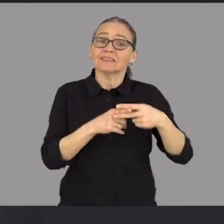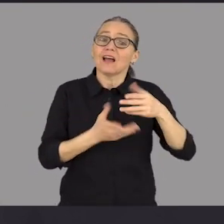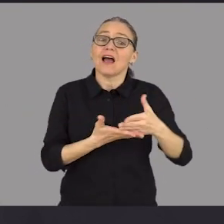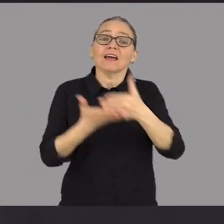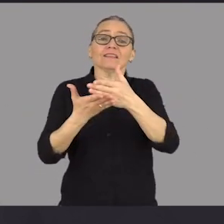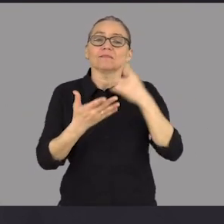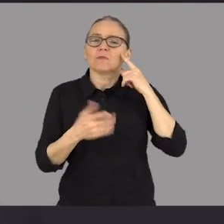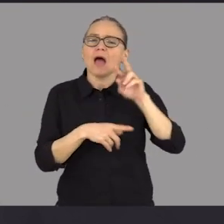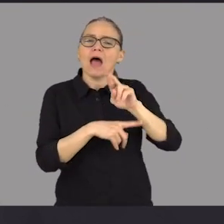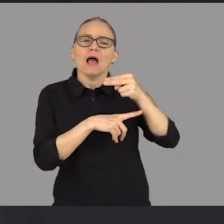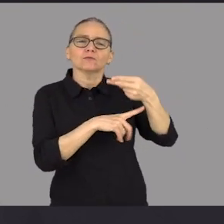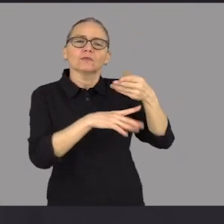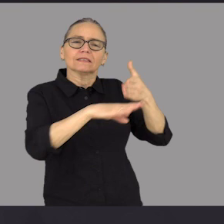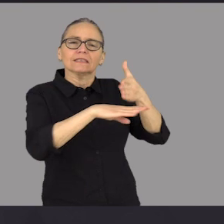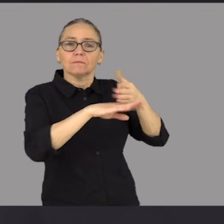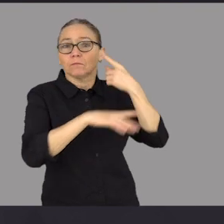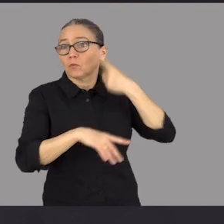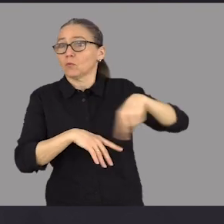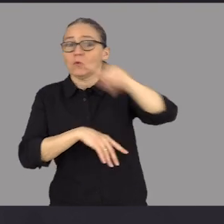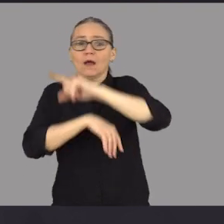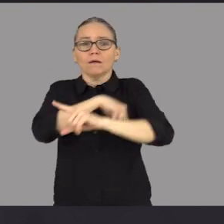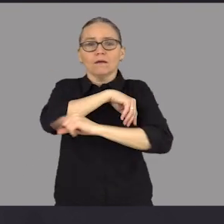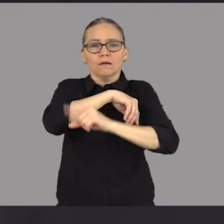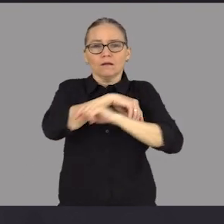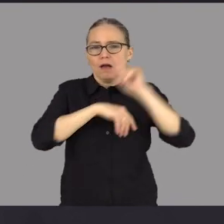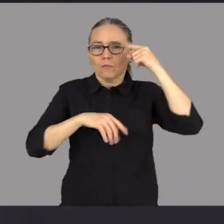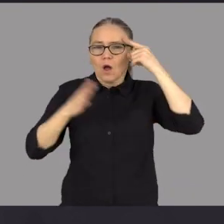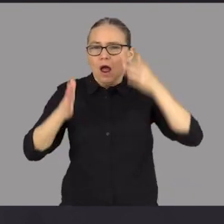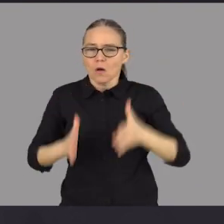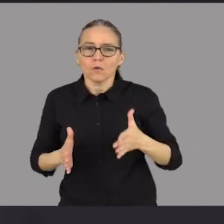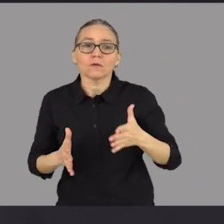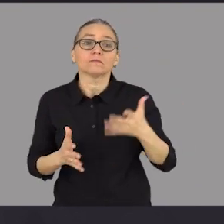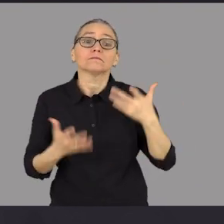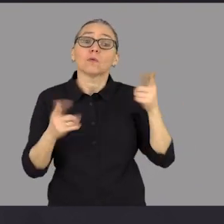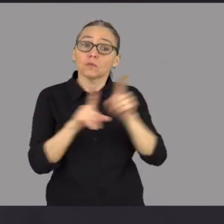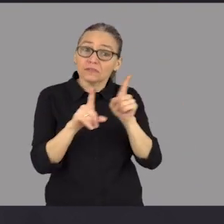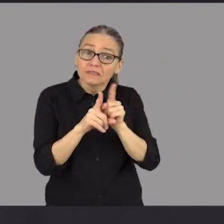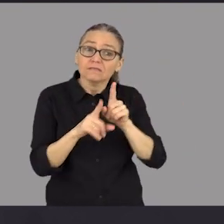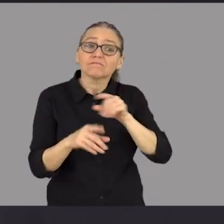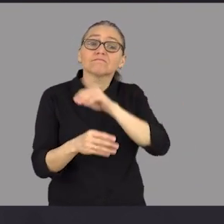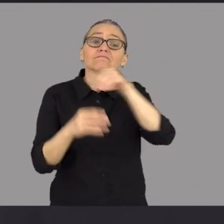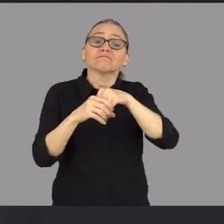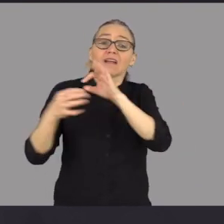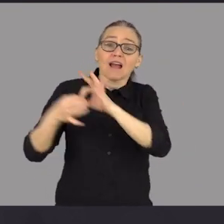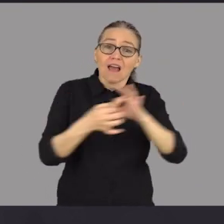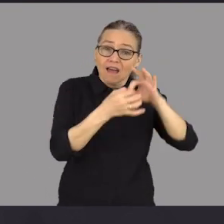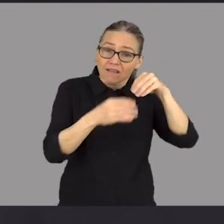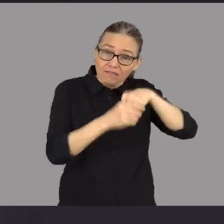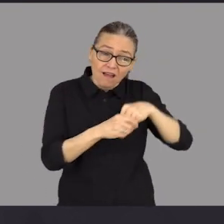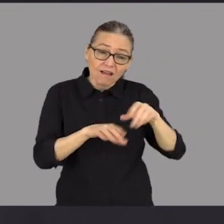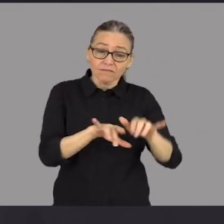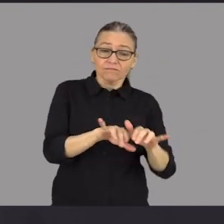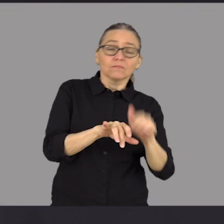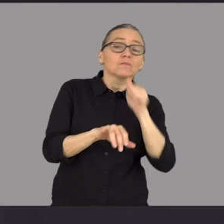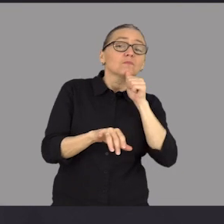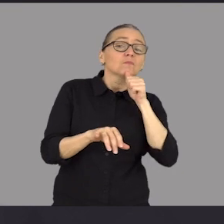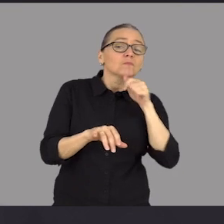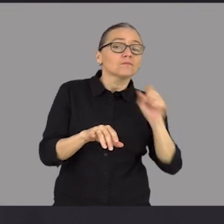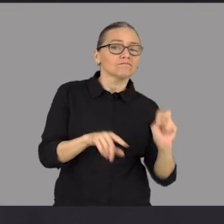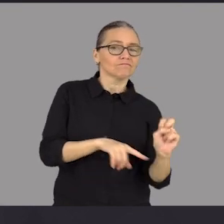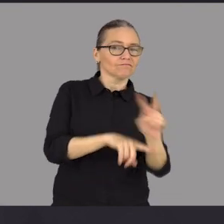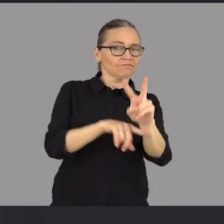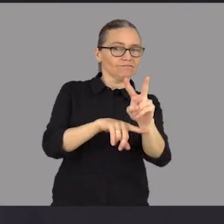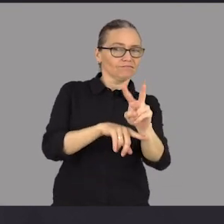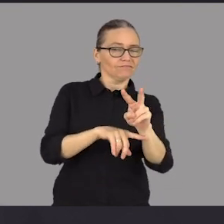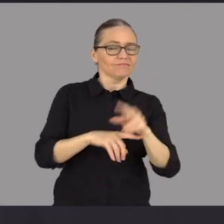first is the Human Resource Toolkit for Employers, available on our CASE website. Ashley will also share